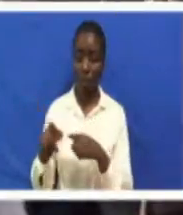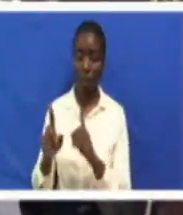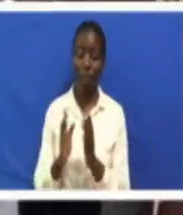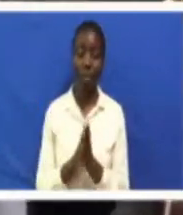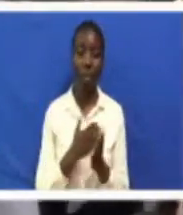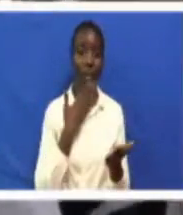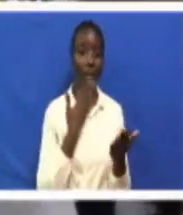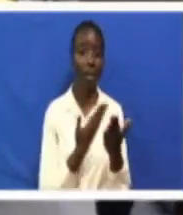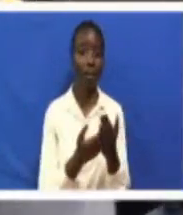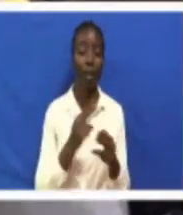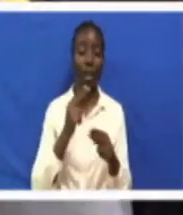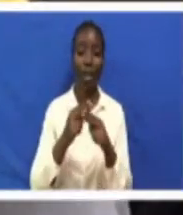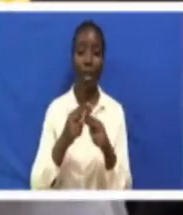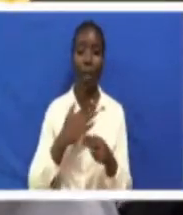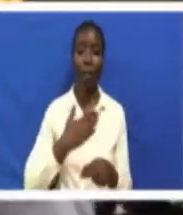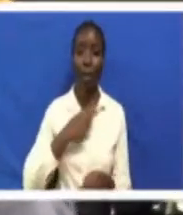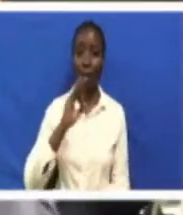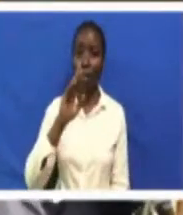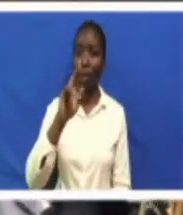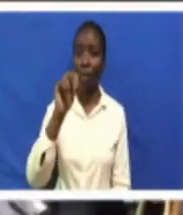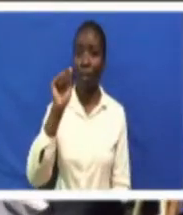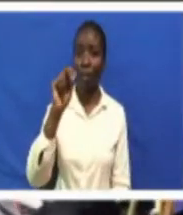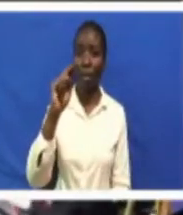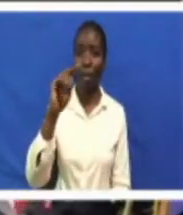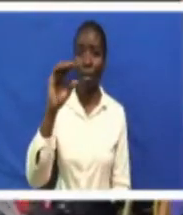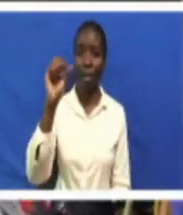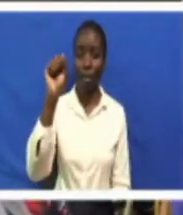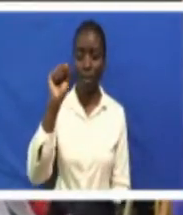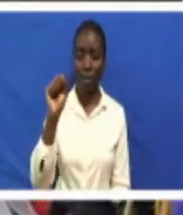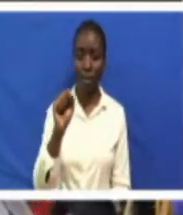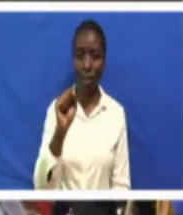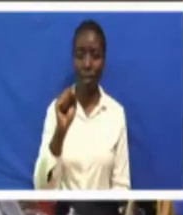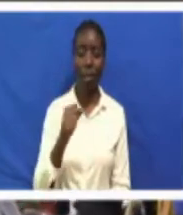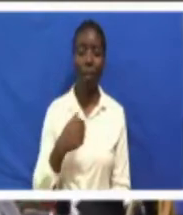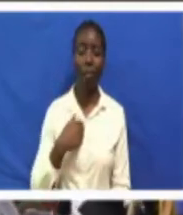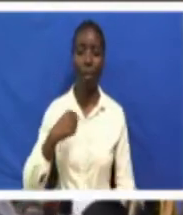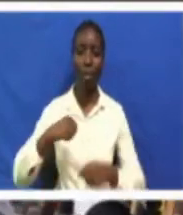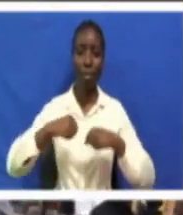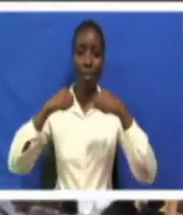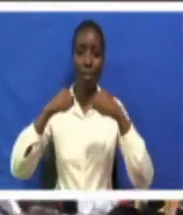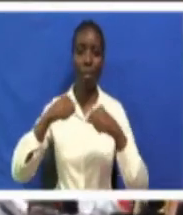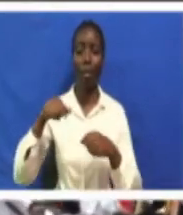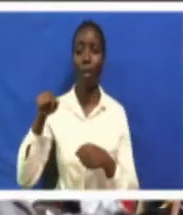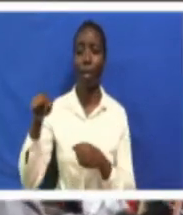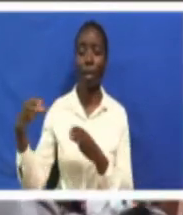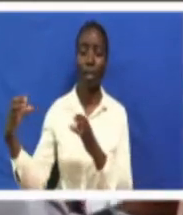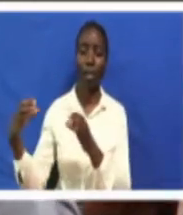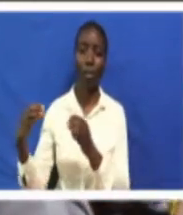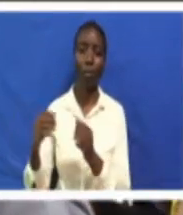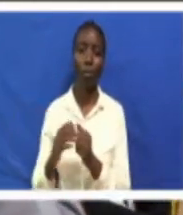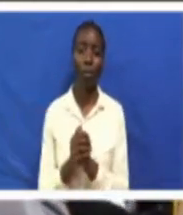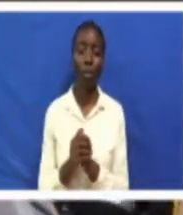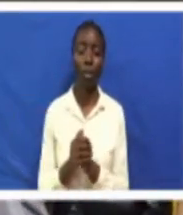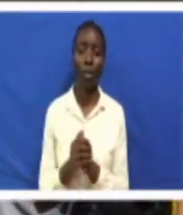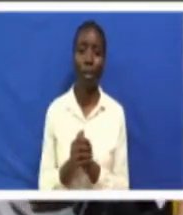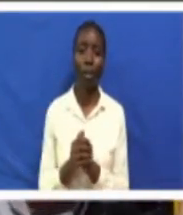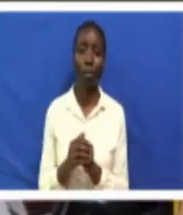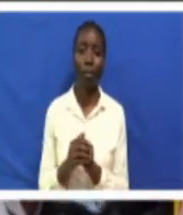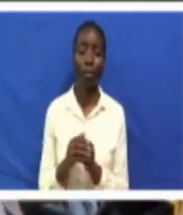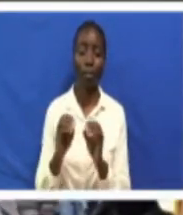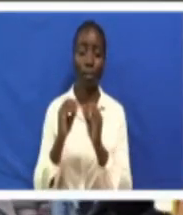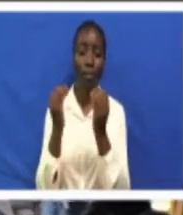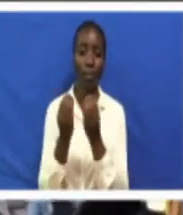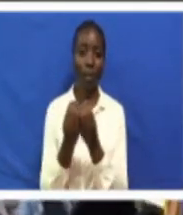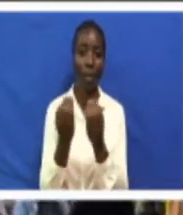thank you my name is Francis gianga and I'm the head of retail business for purchase insurance company which is the